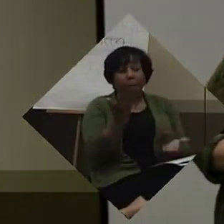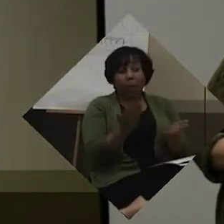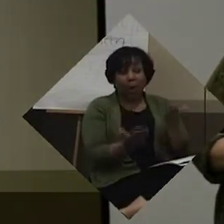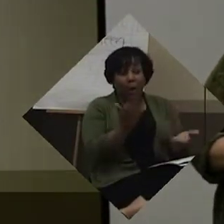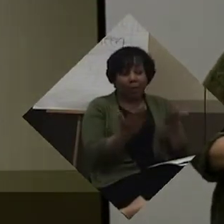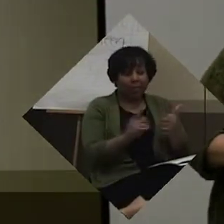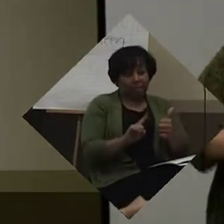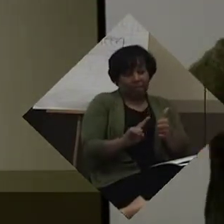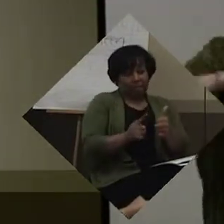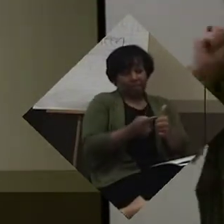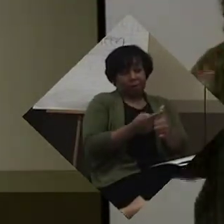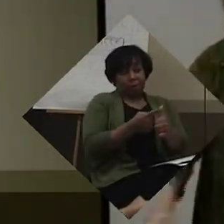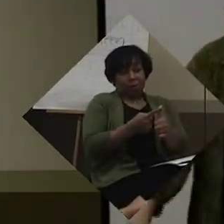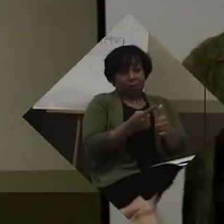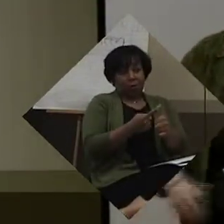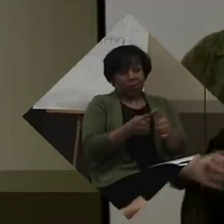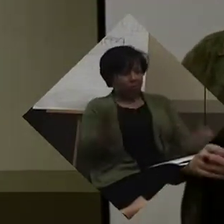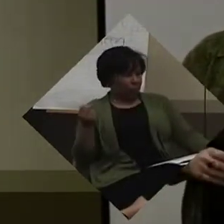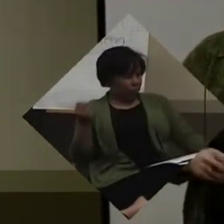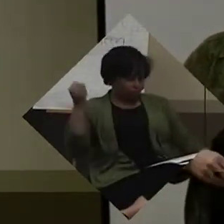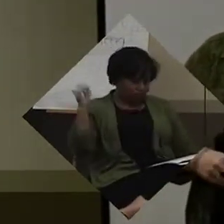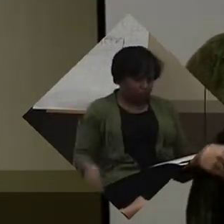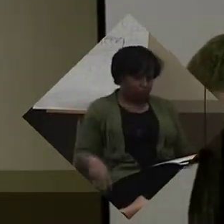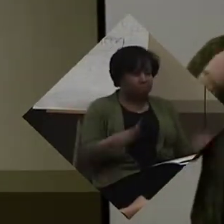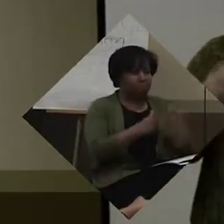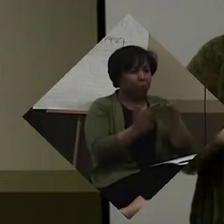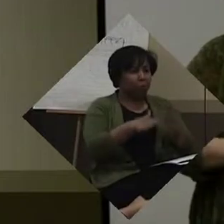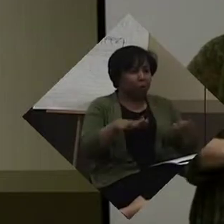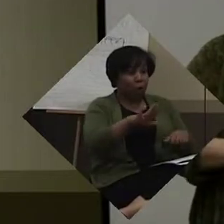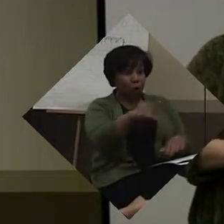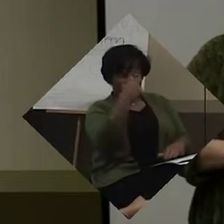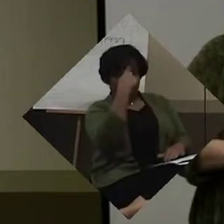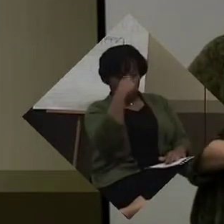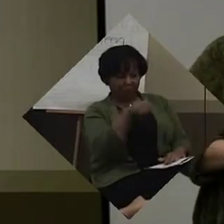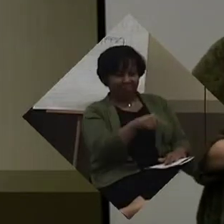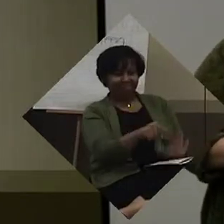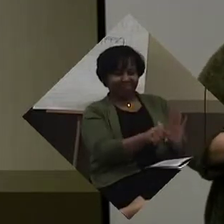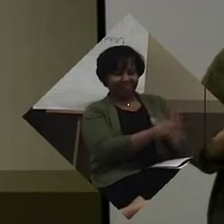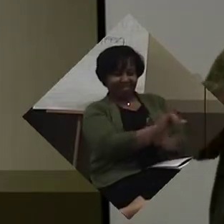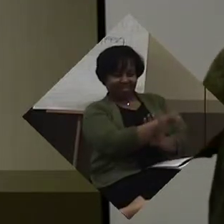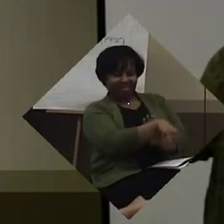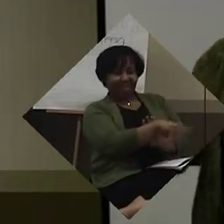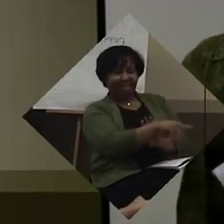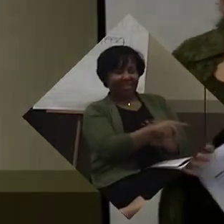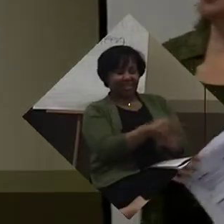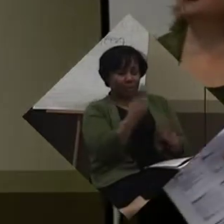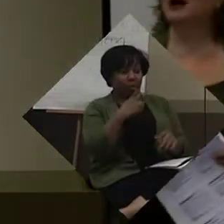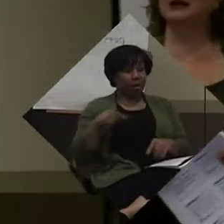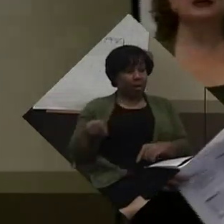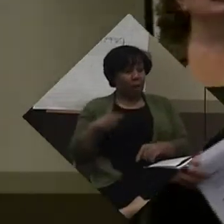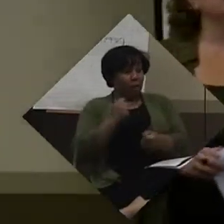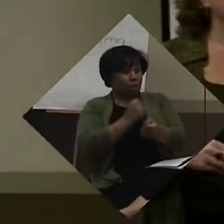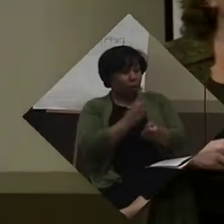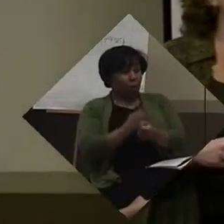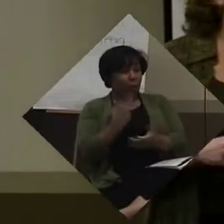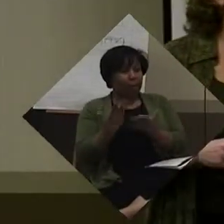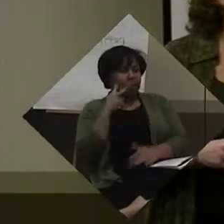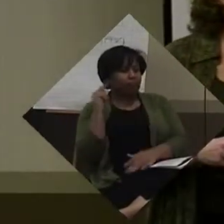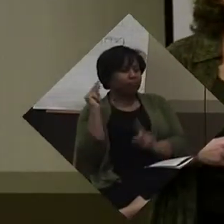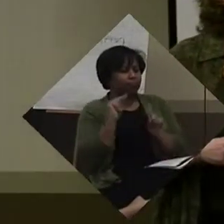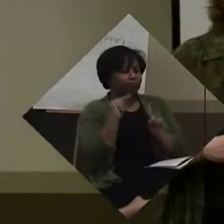the first throwing of a book on the floor, in your mind, that's a tantrum. Maybe in the social worker's mind, it's